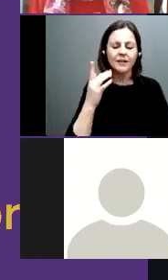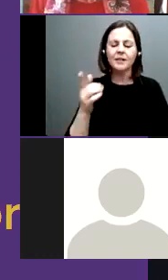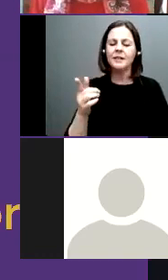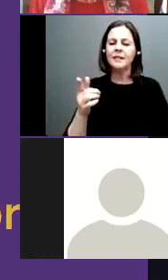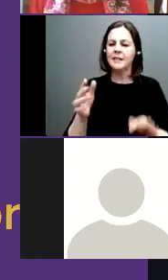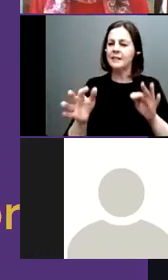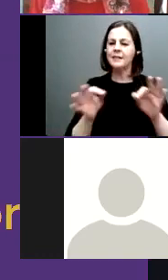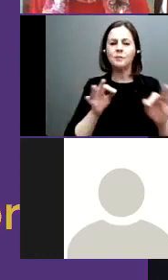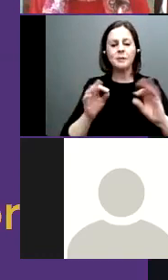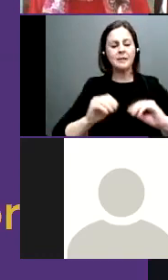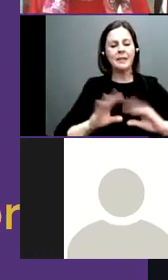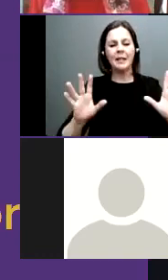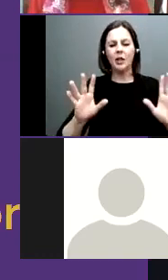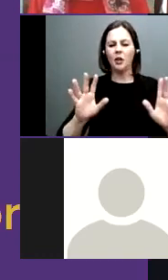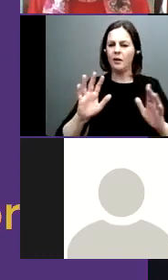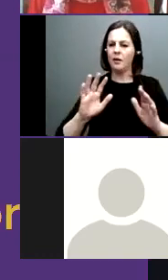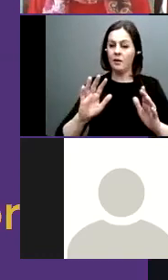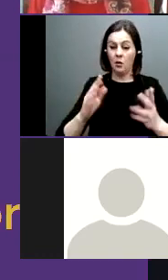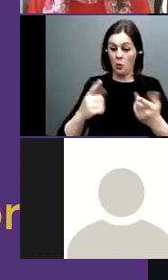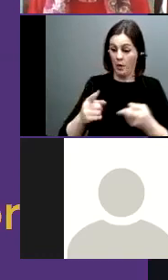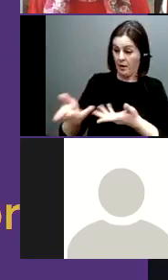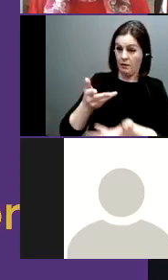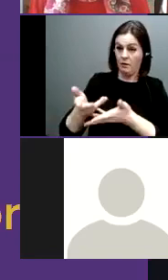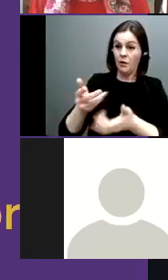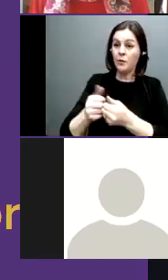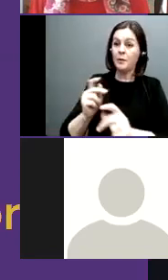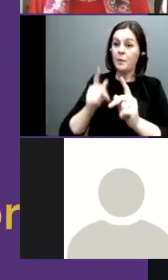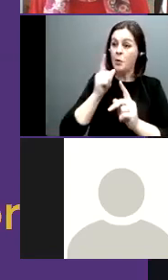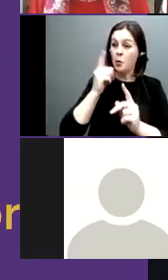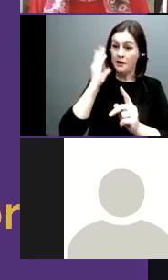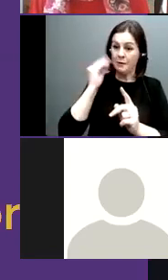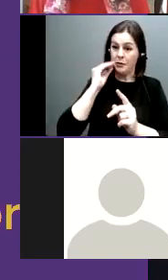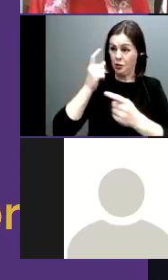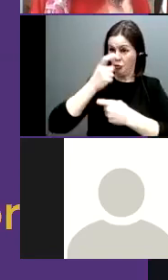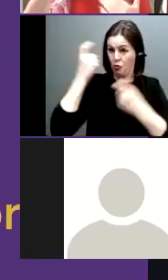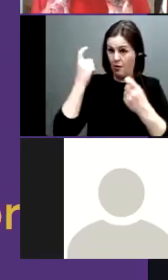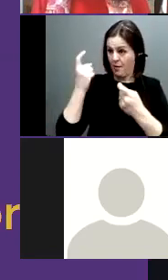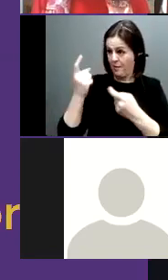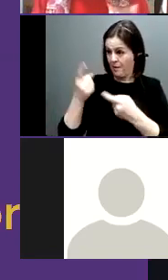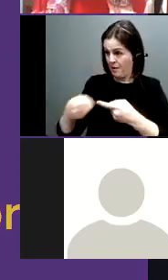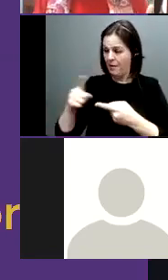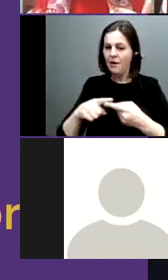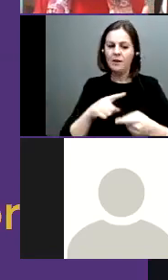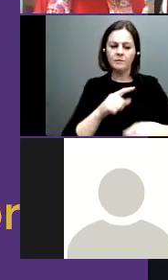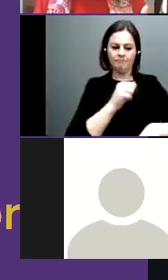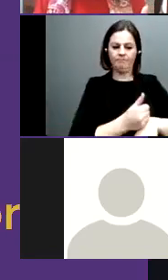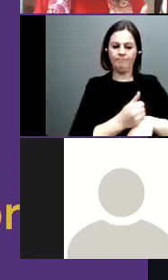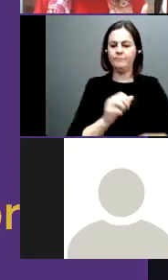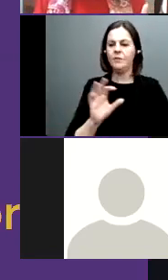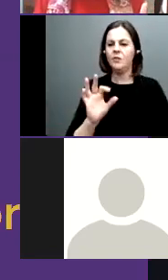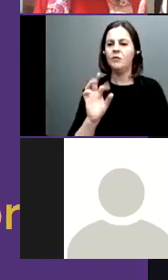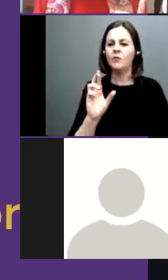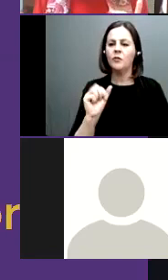to have when working with survivors of trauma. A framework that